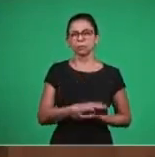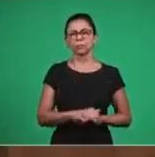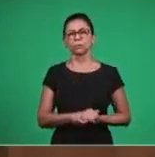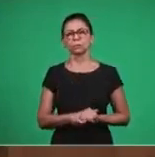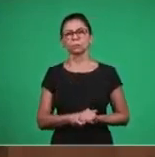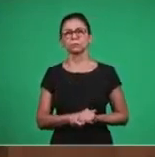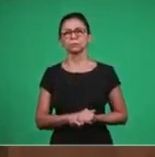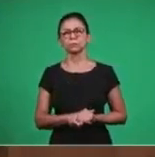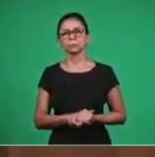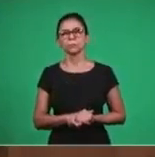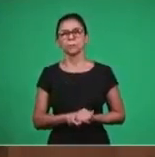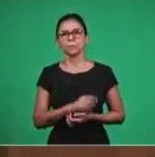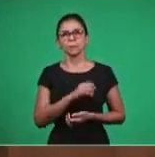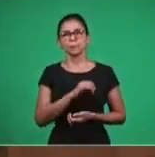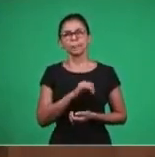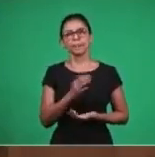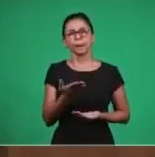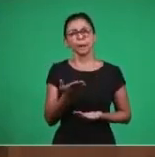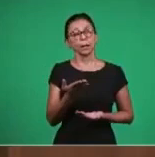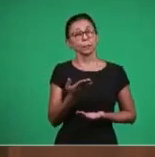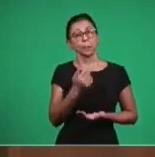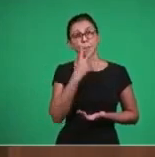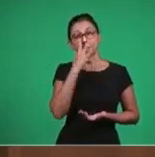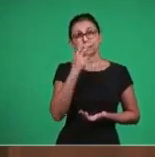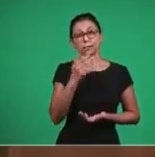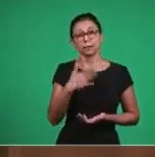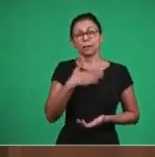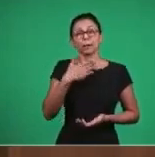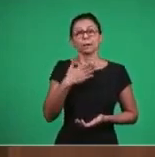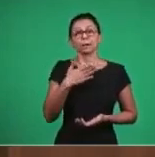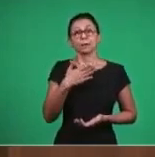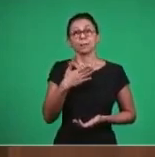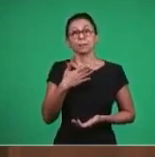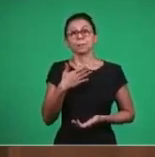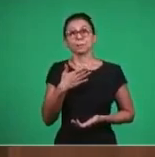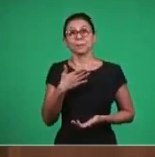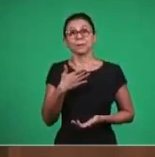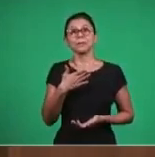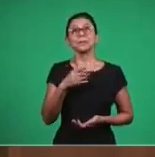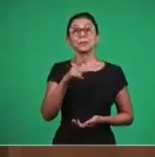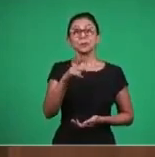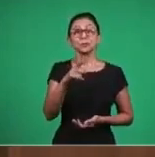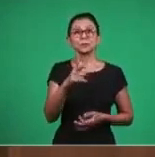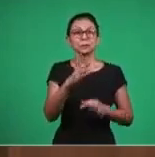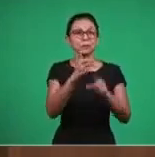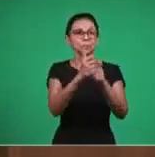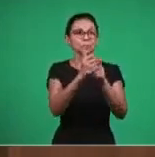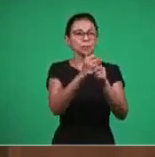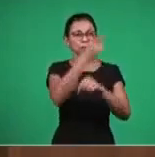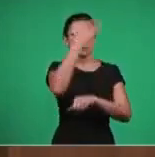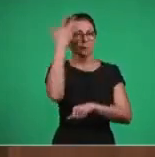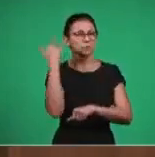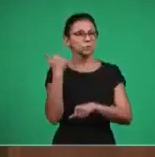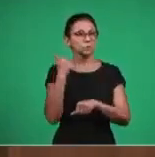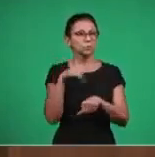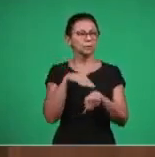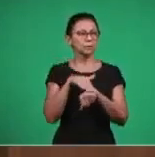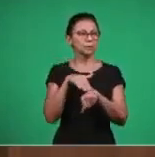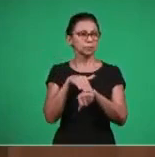I even like to mention to the brand here, and maybe even surprise to some, that when you have a conversation with